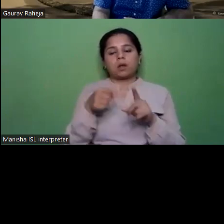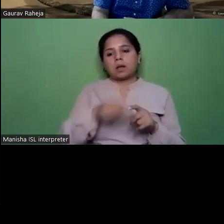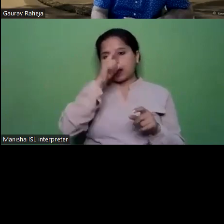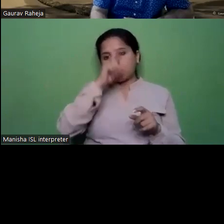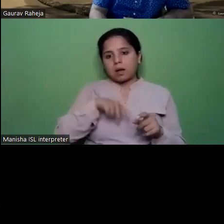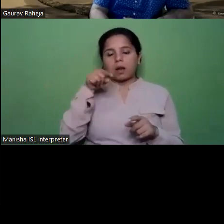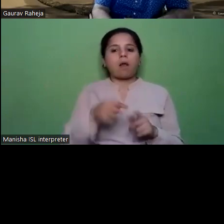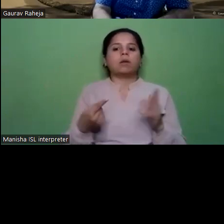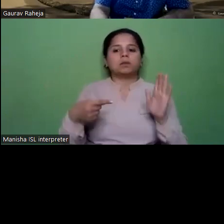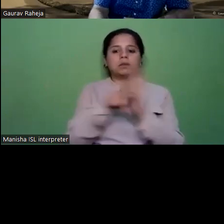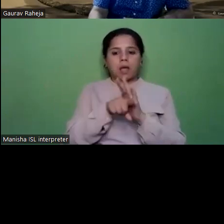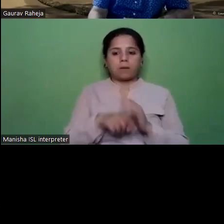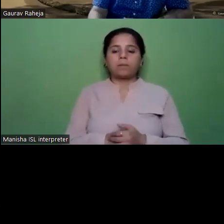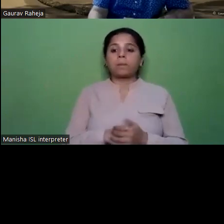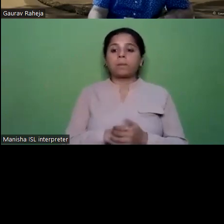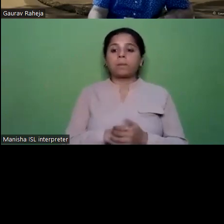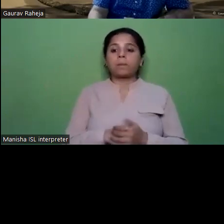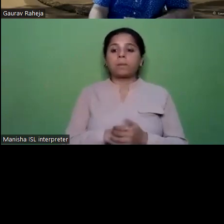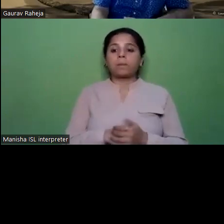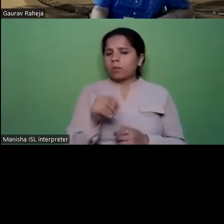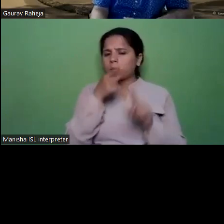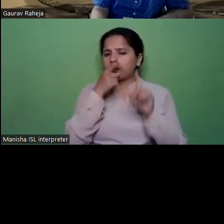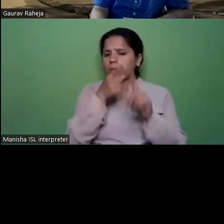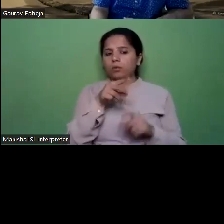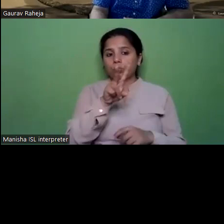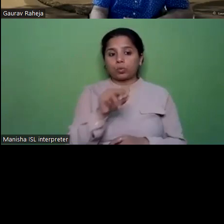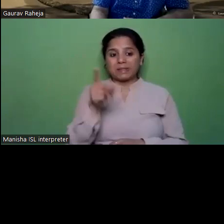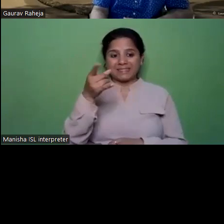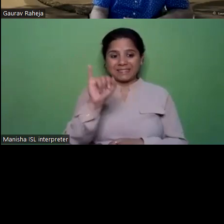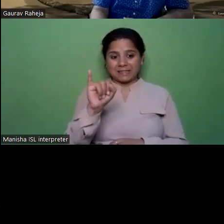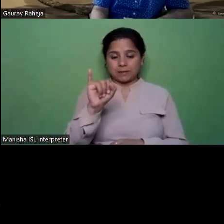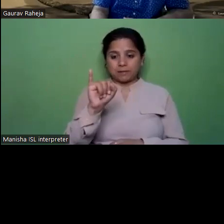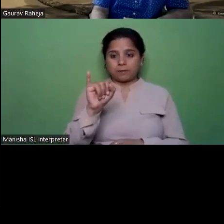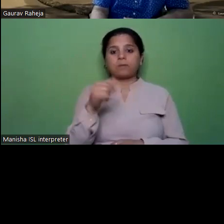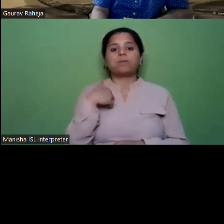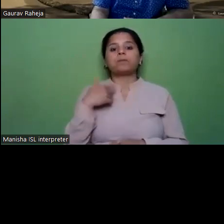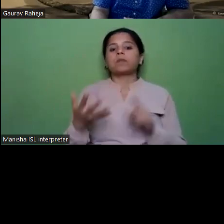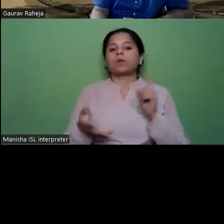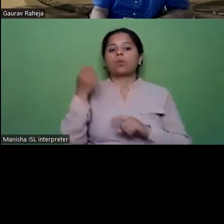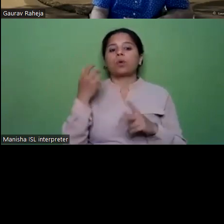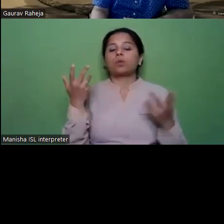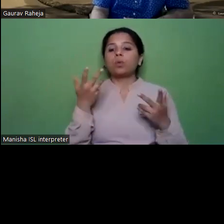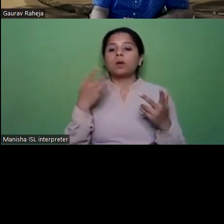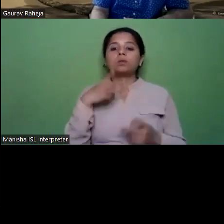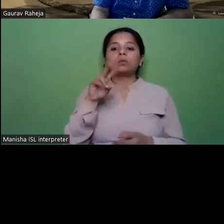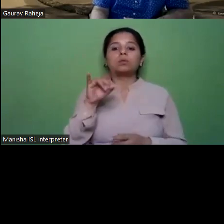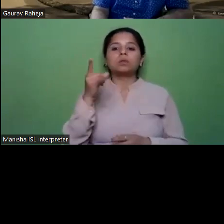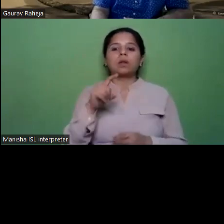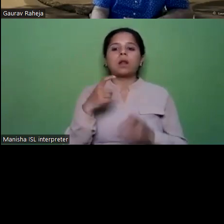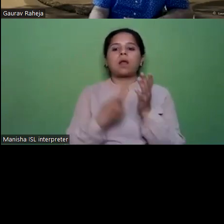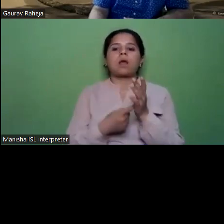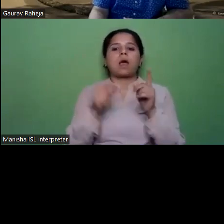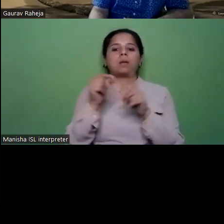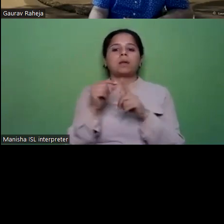So if you see, coming to the point that in 2016, we got what is called as the Rights to the Persons